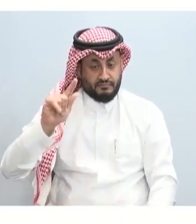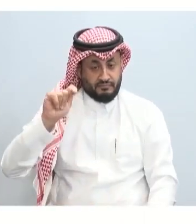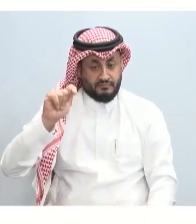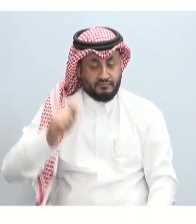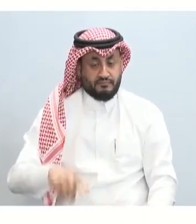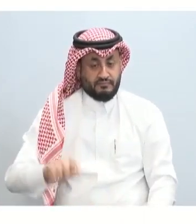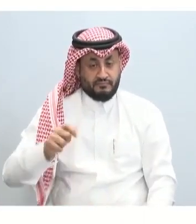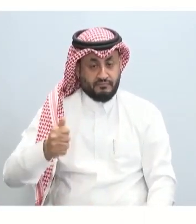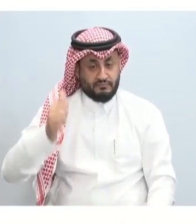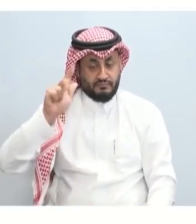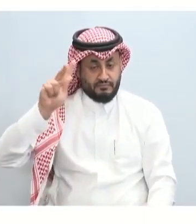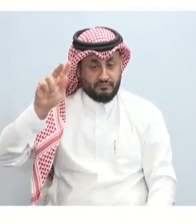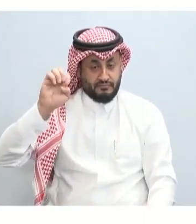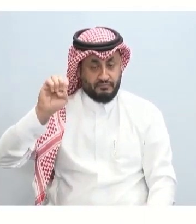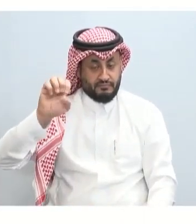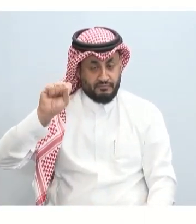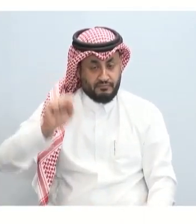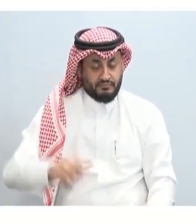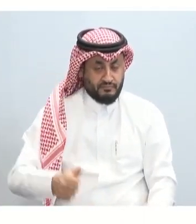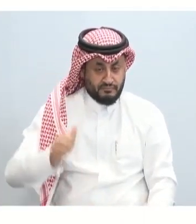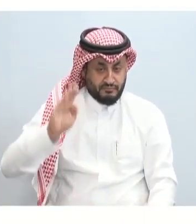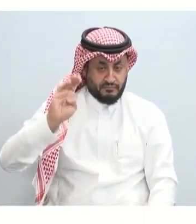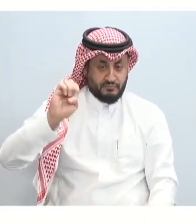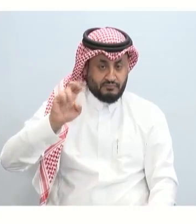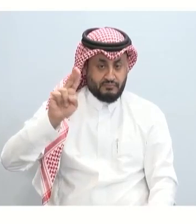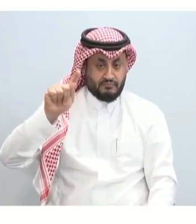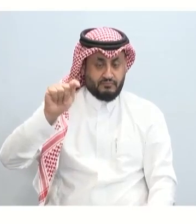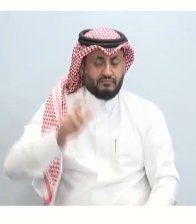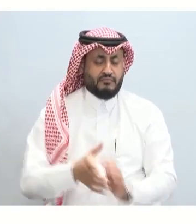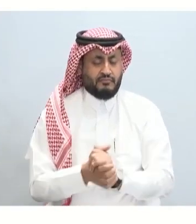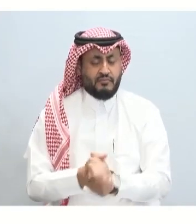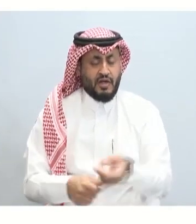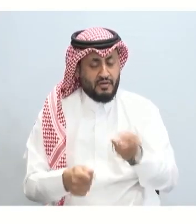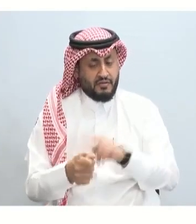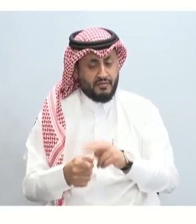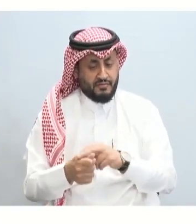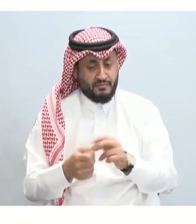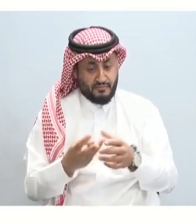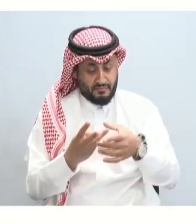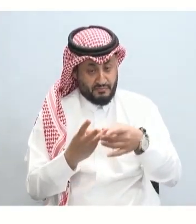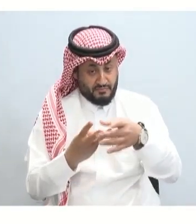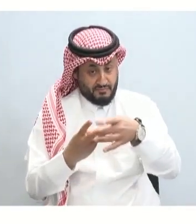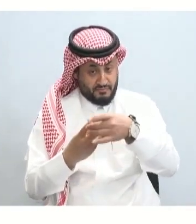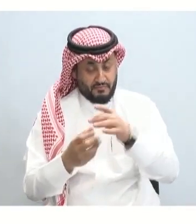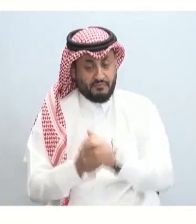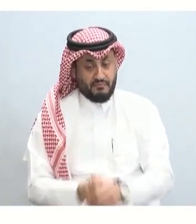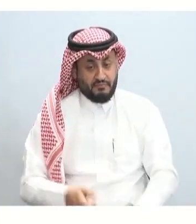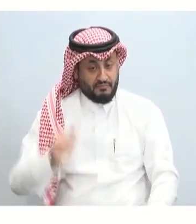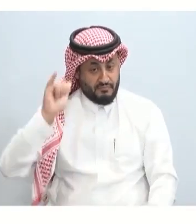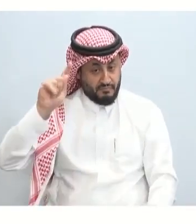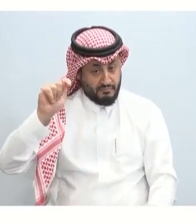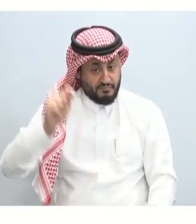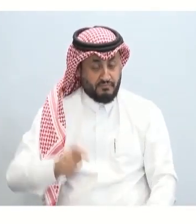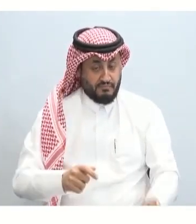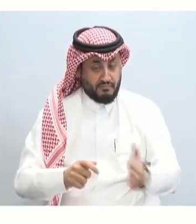it takes about. It takes about. These are three important words. It takes